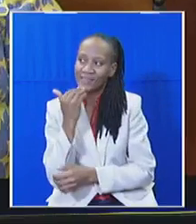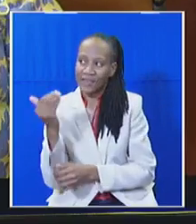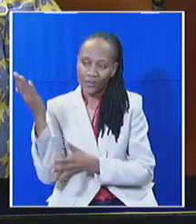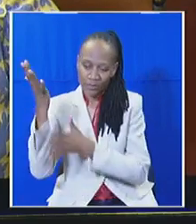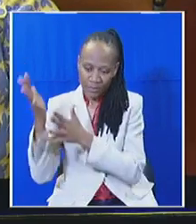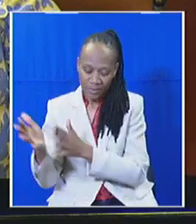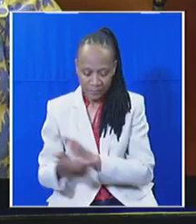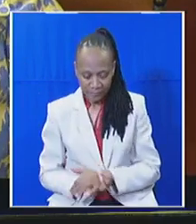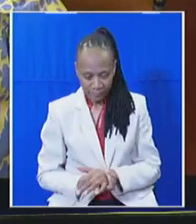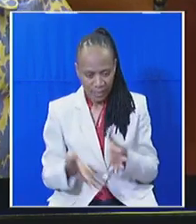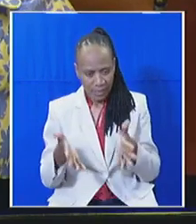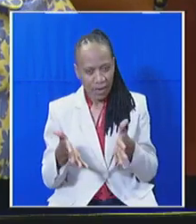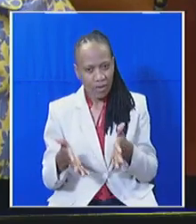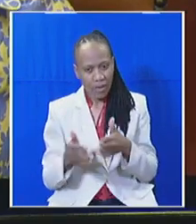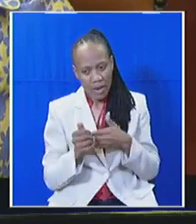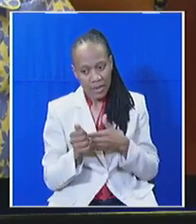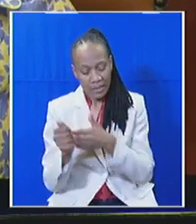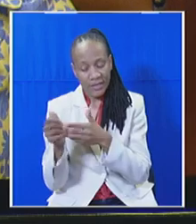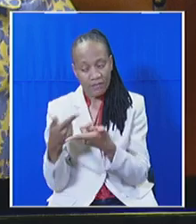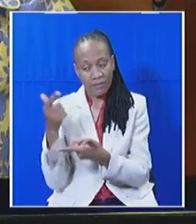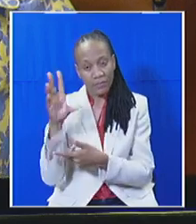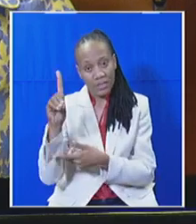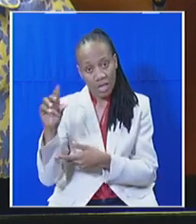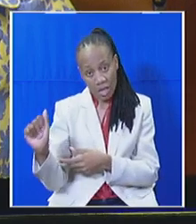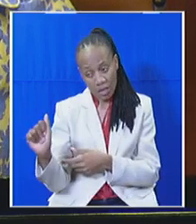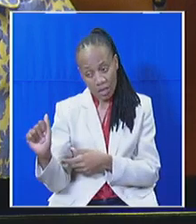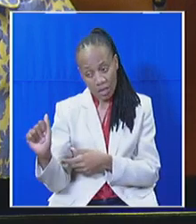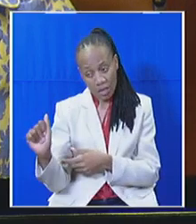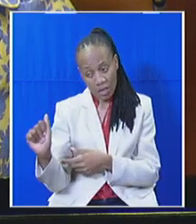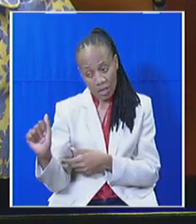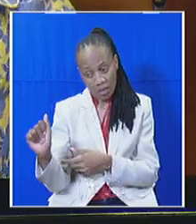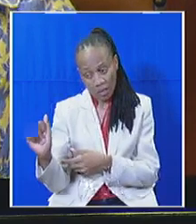The Honorable, the Leader of the Opposition.